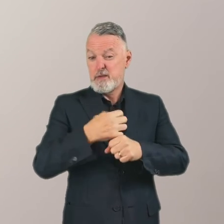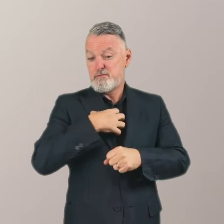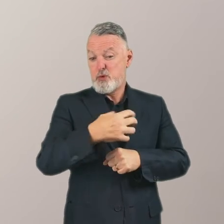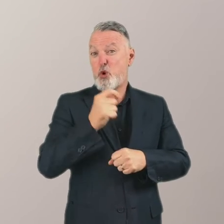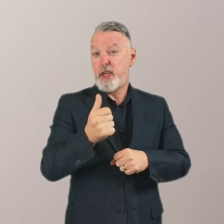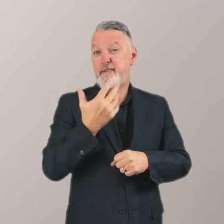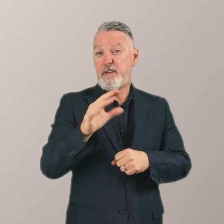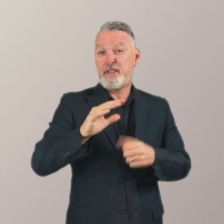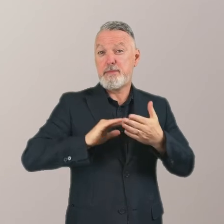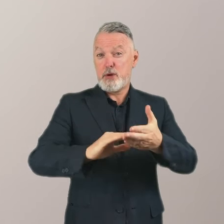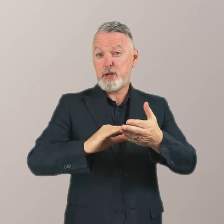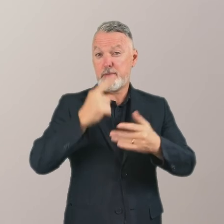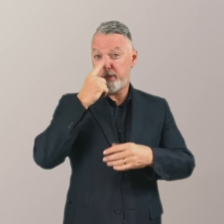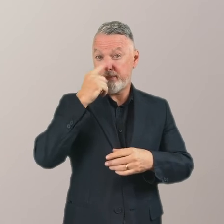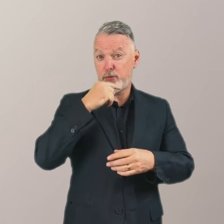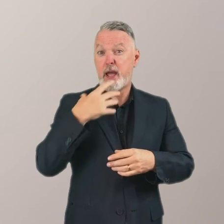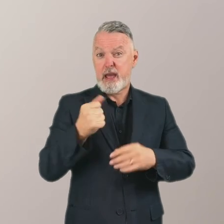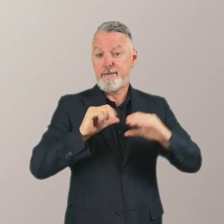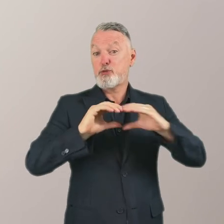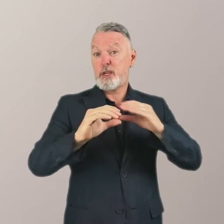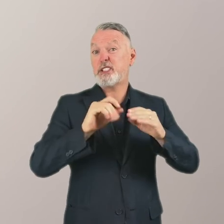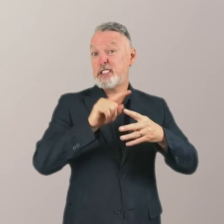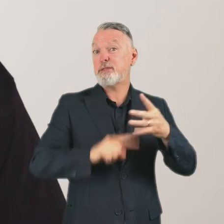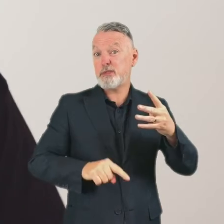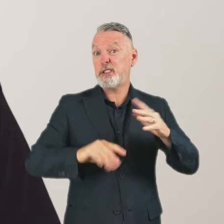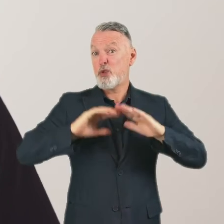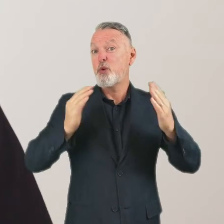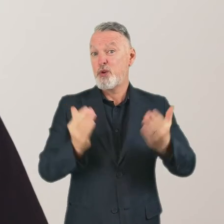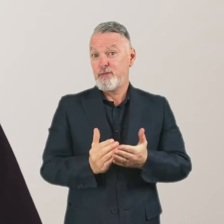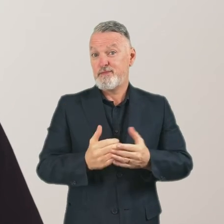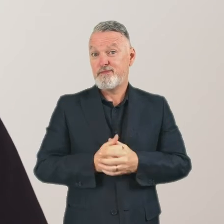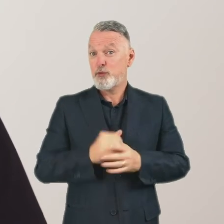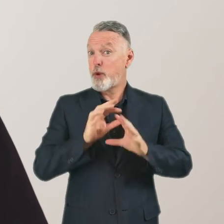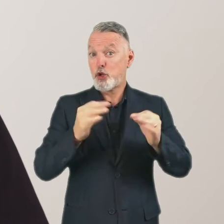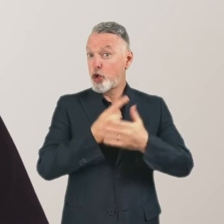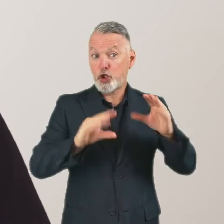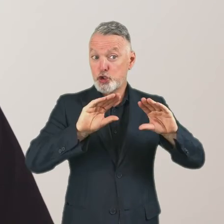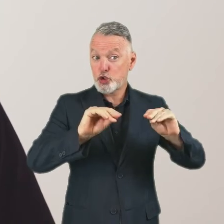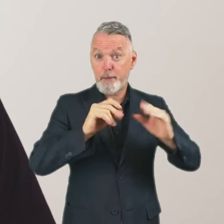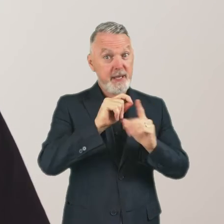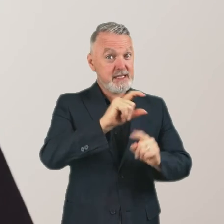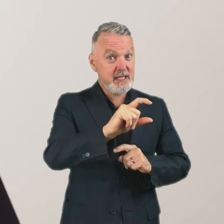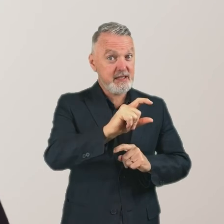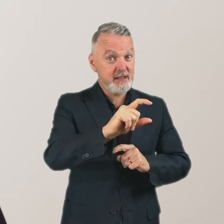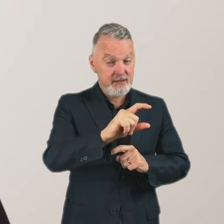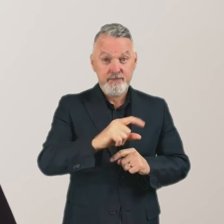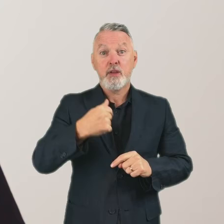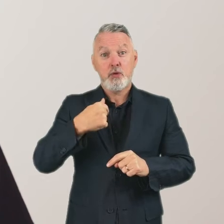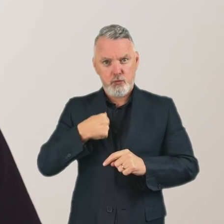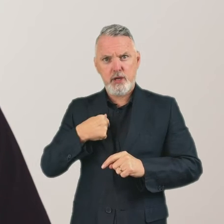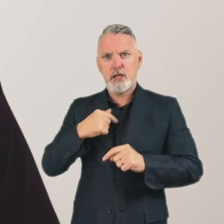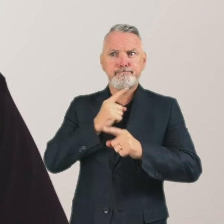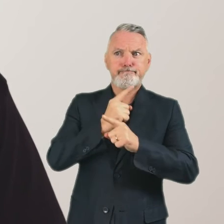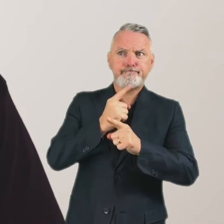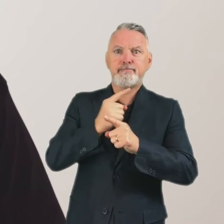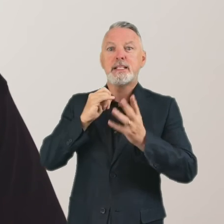than 50 million PC gamers with a communication disability globally. And we aren't just stopping at PC gamers. We're currently discussing opportunities